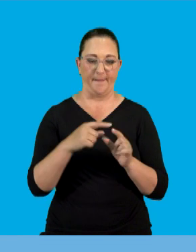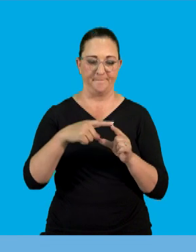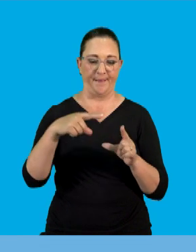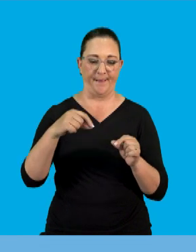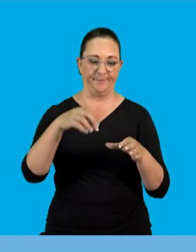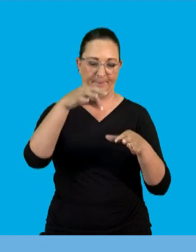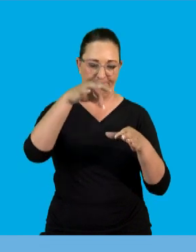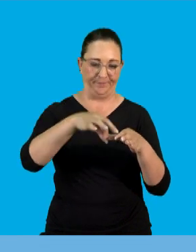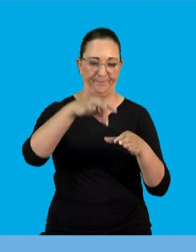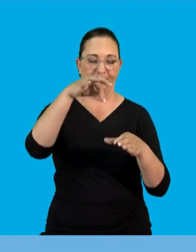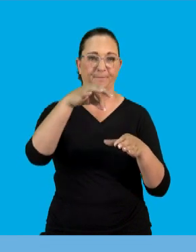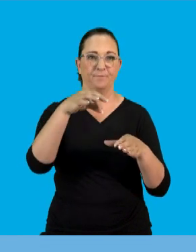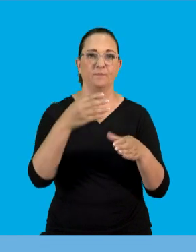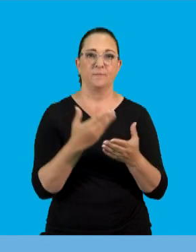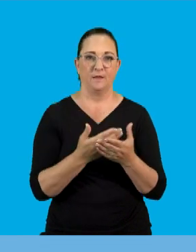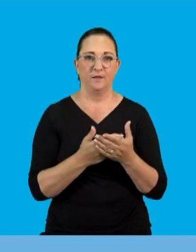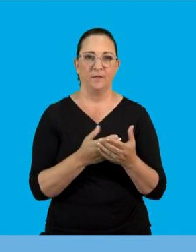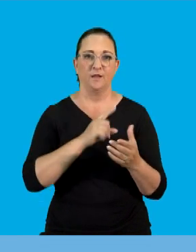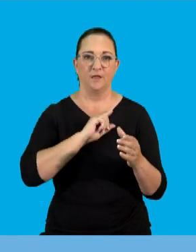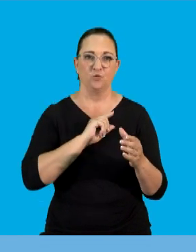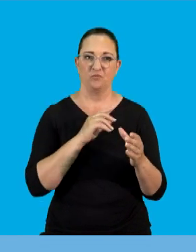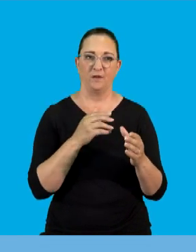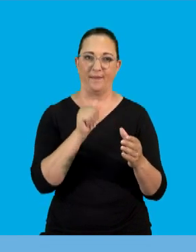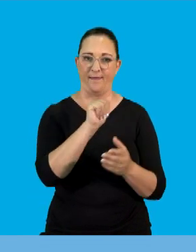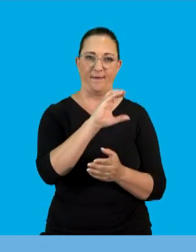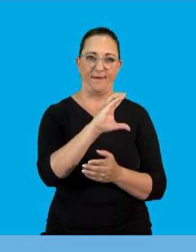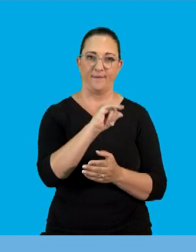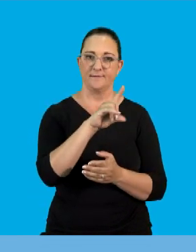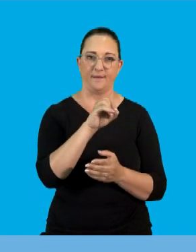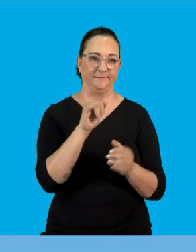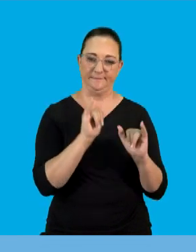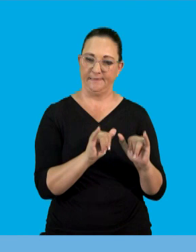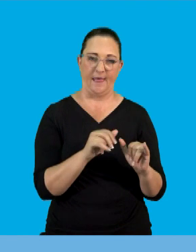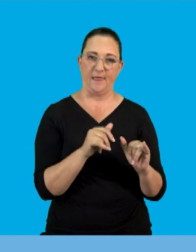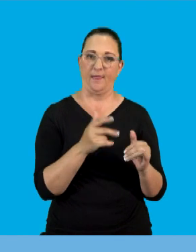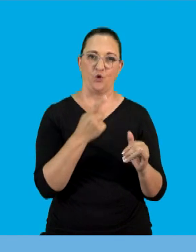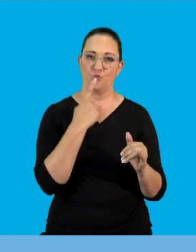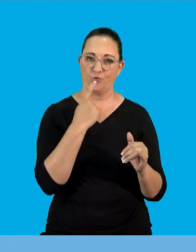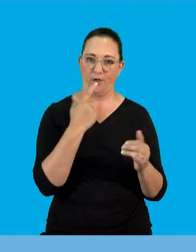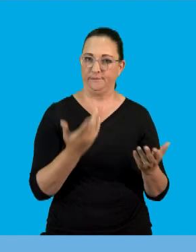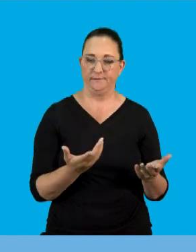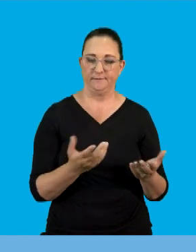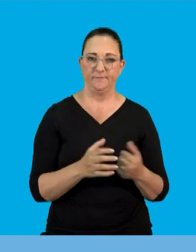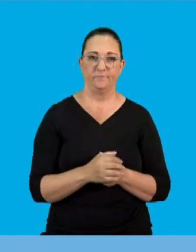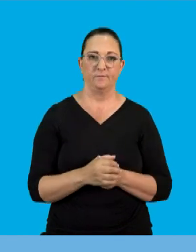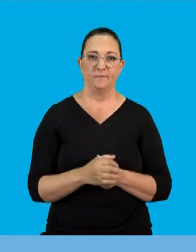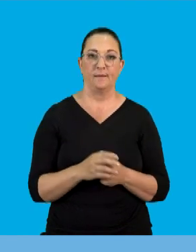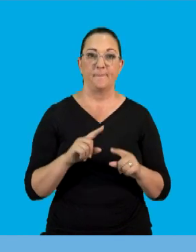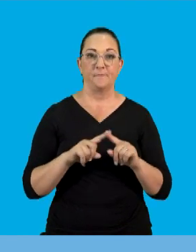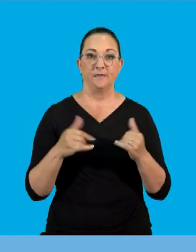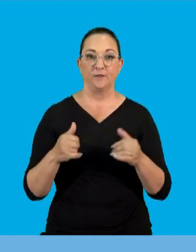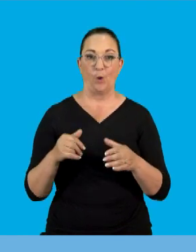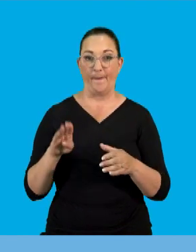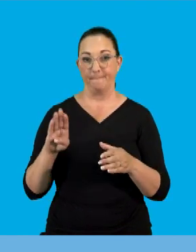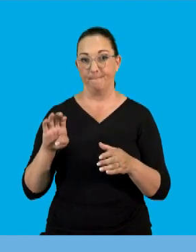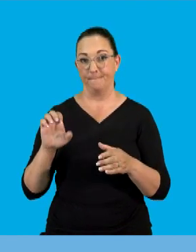We know that red litmus paper will remain red in an acid. And then if it's dipped